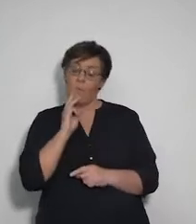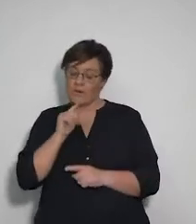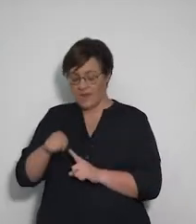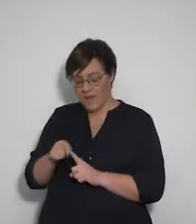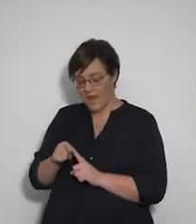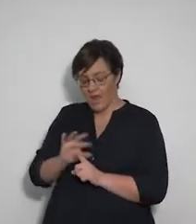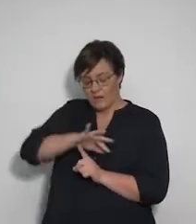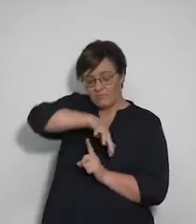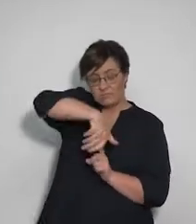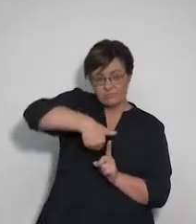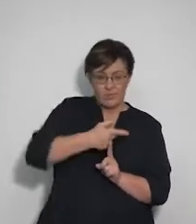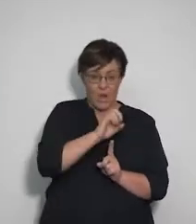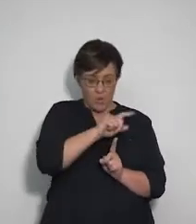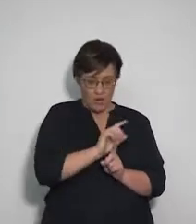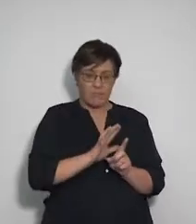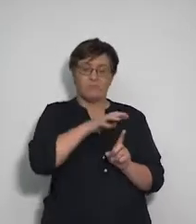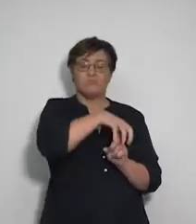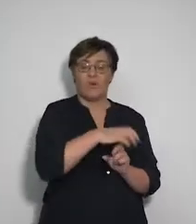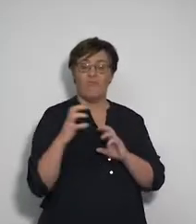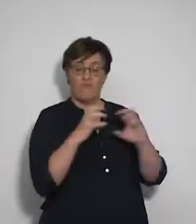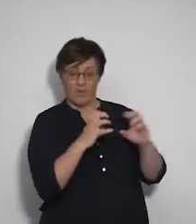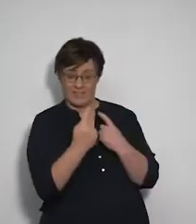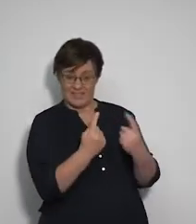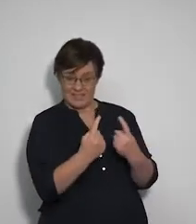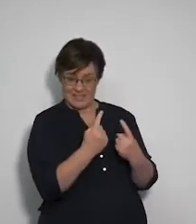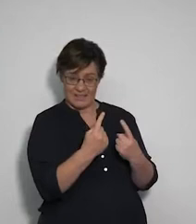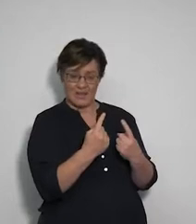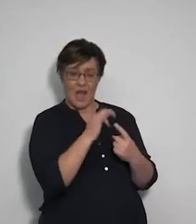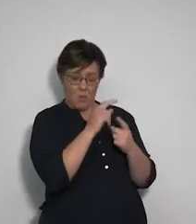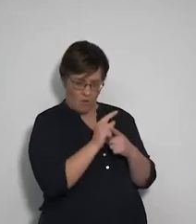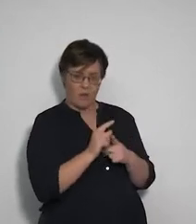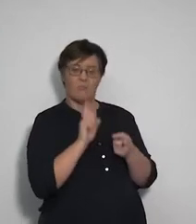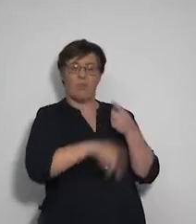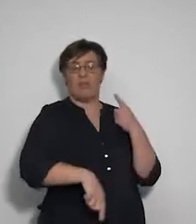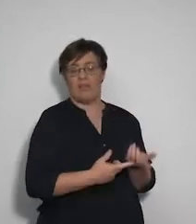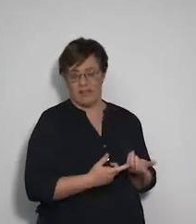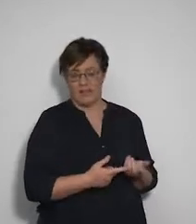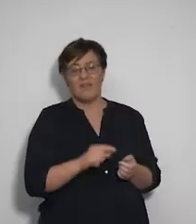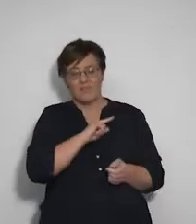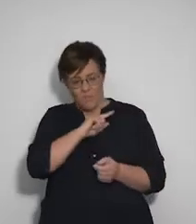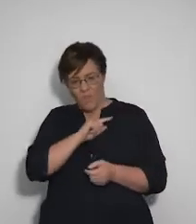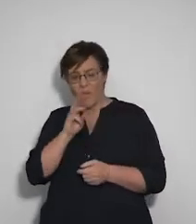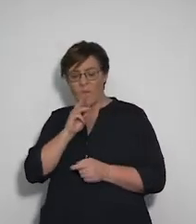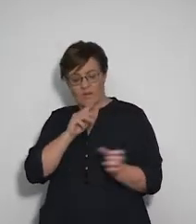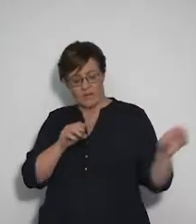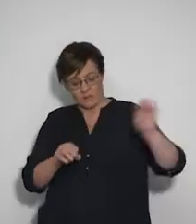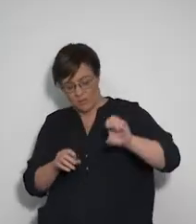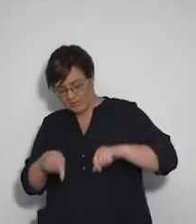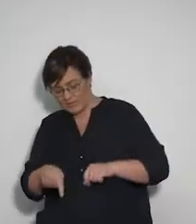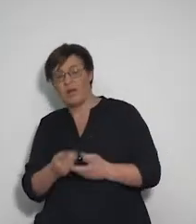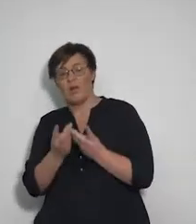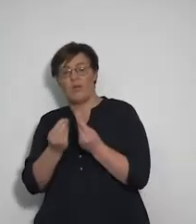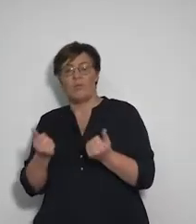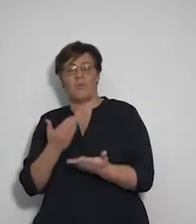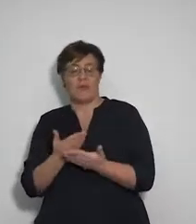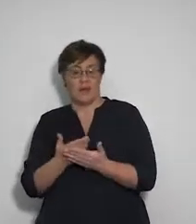surround these ions and overcome the forces between these ions. That's why water is able to dissolve many salts.